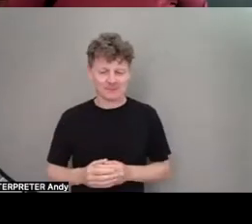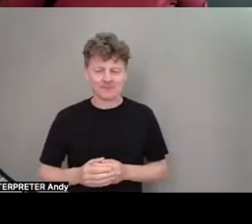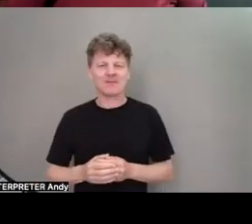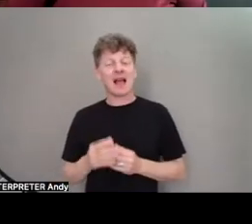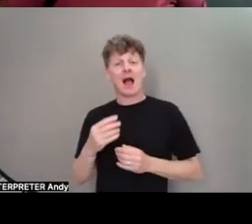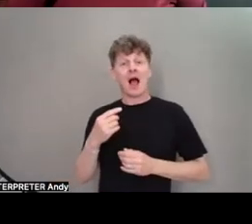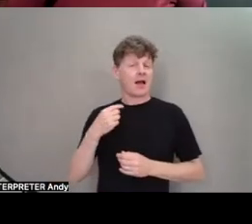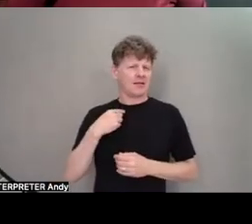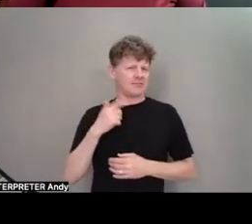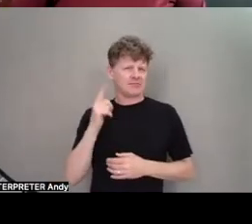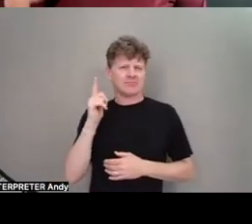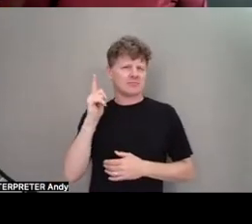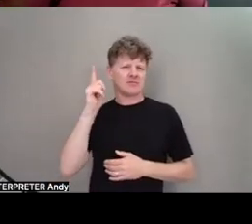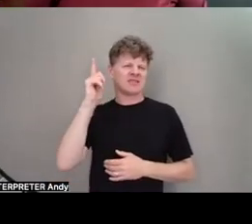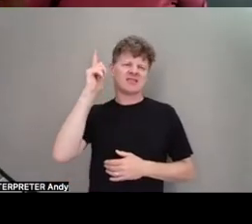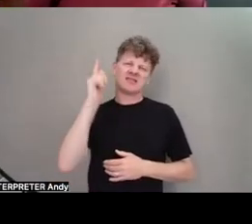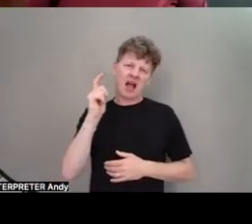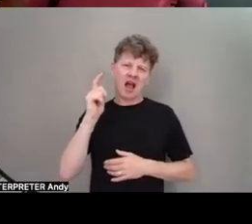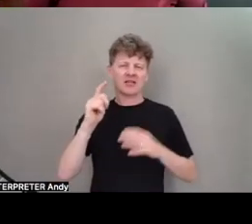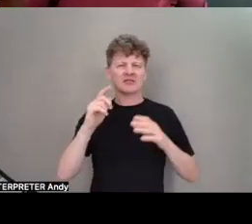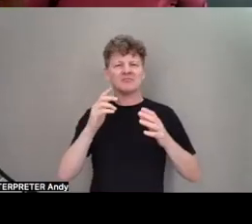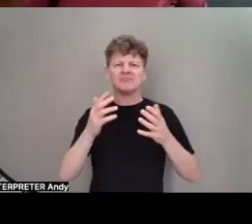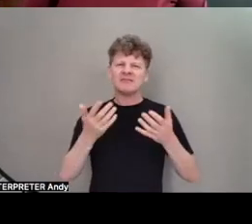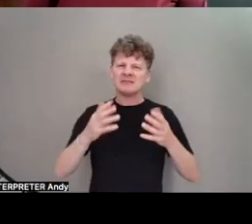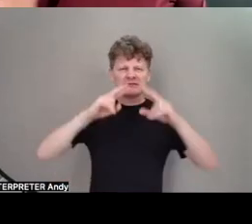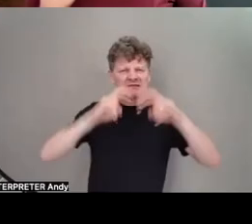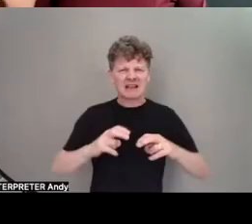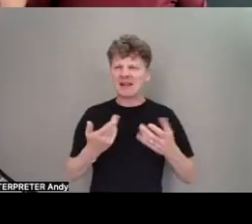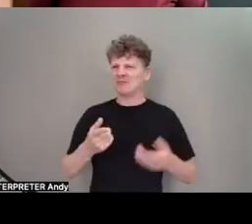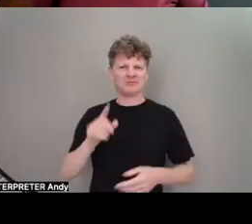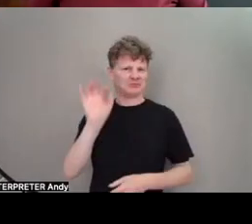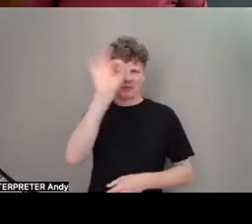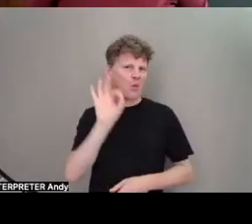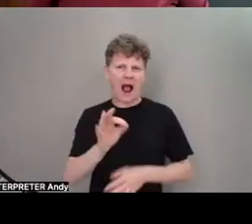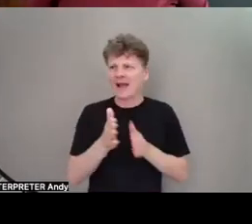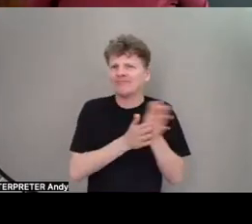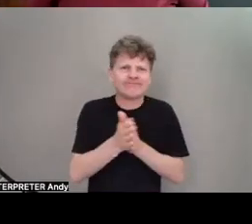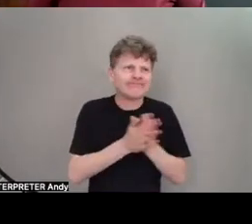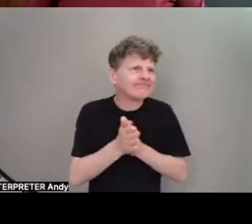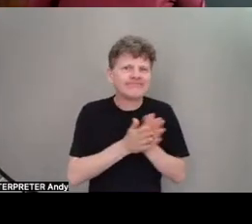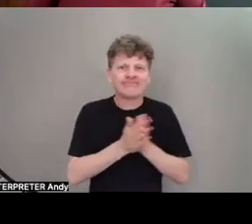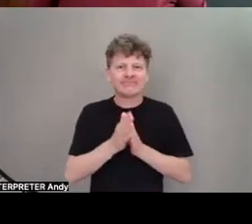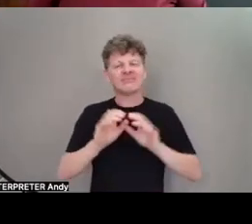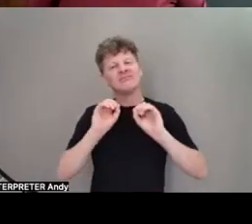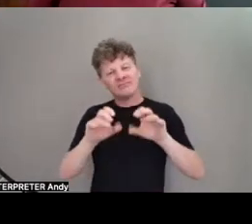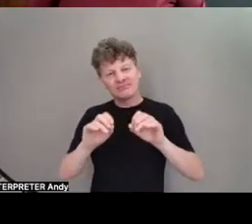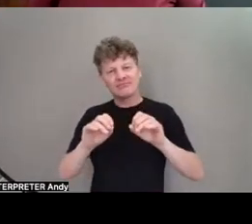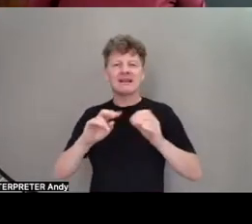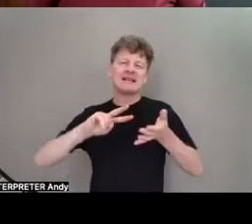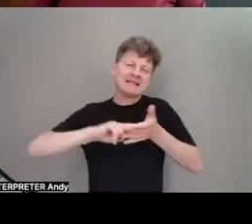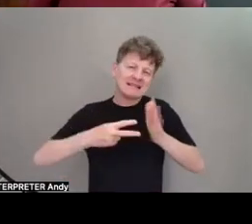begin with some motivations for the study. I'll give a little bit of a background to semantic networks